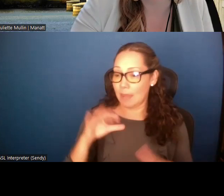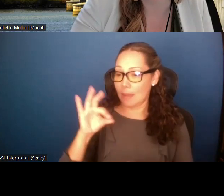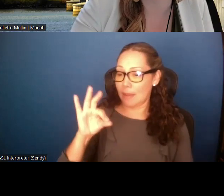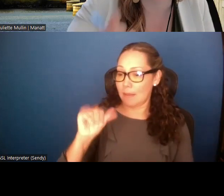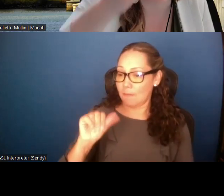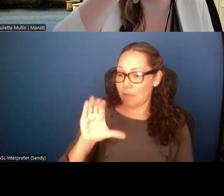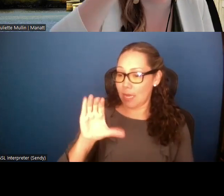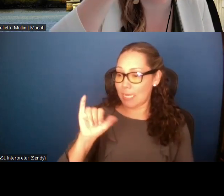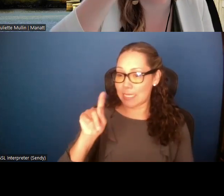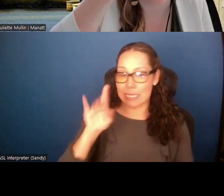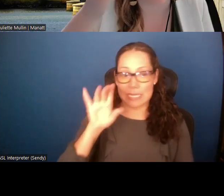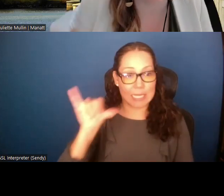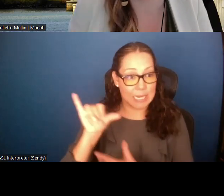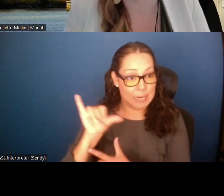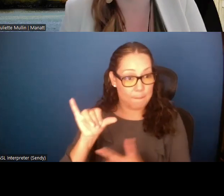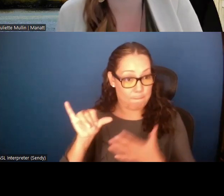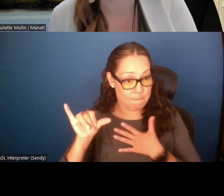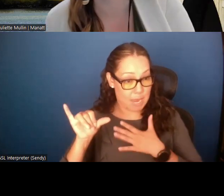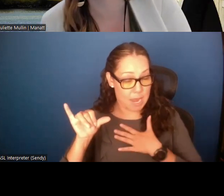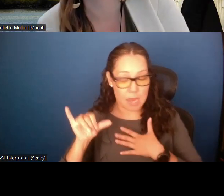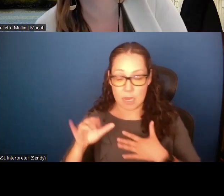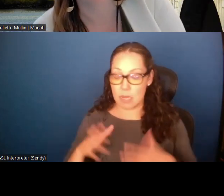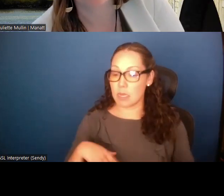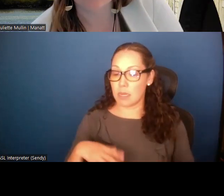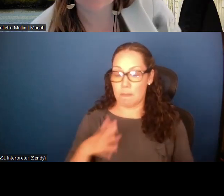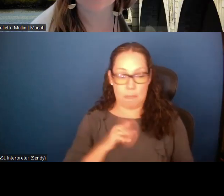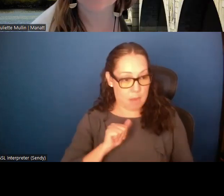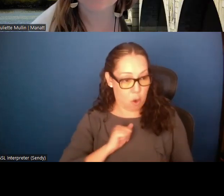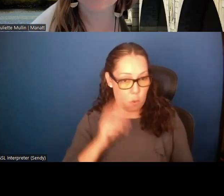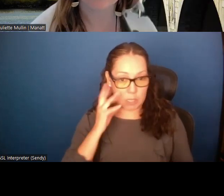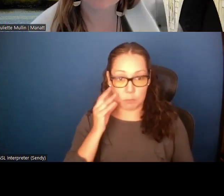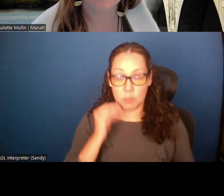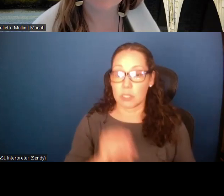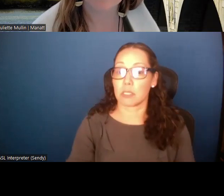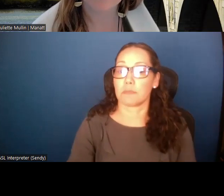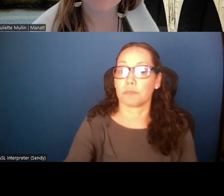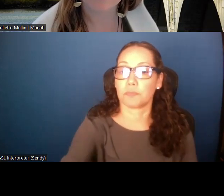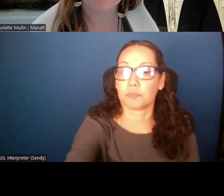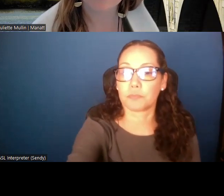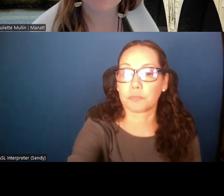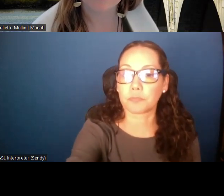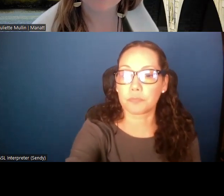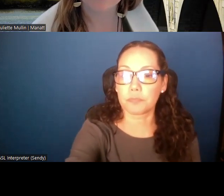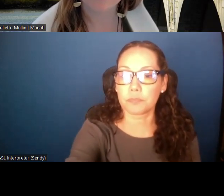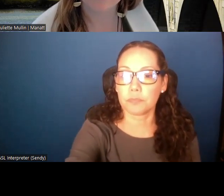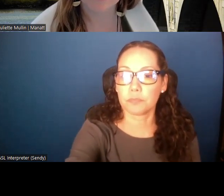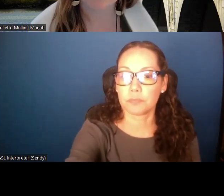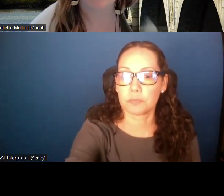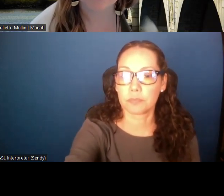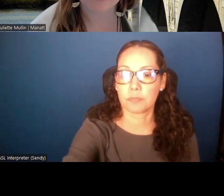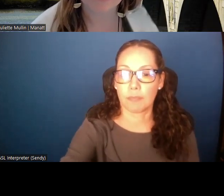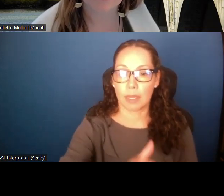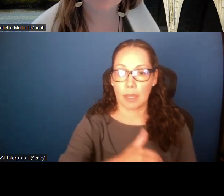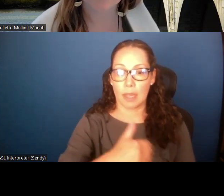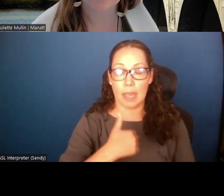my own experience, I had had some help from Tony Chicatel when